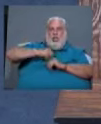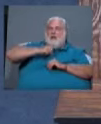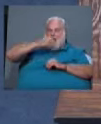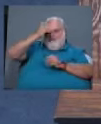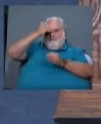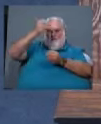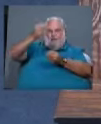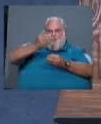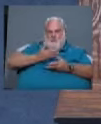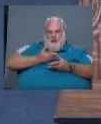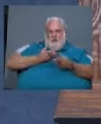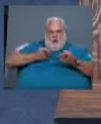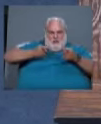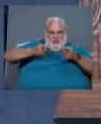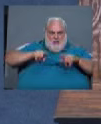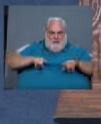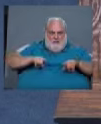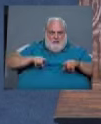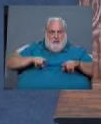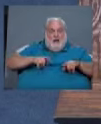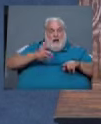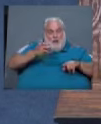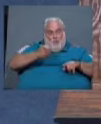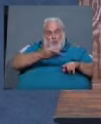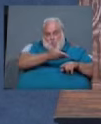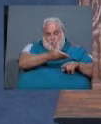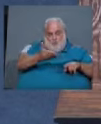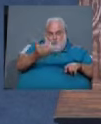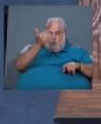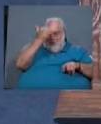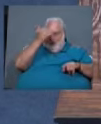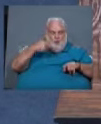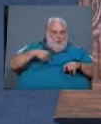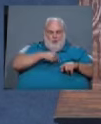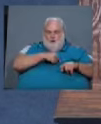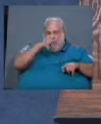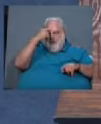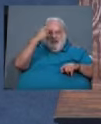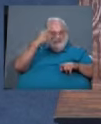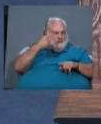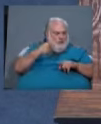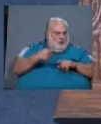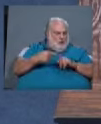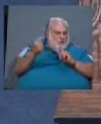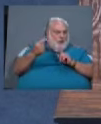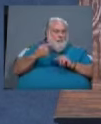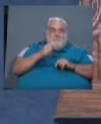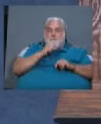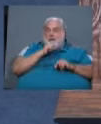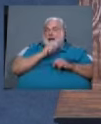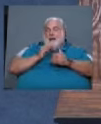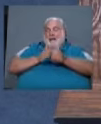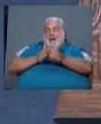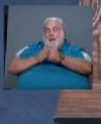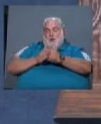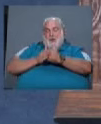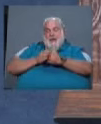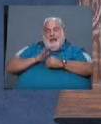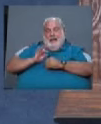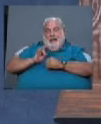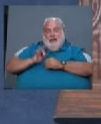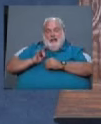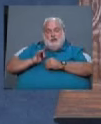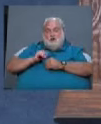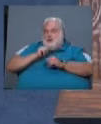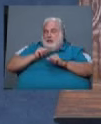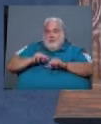what happened, but I definitely want you all to know that we're not in agreement. My 80-year-old neighbor can barely walk. She couldn't be